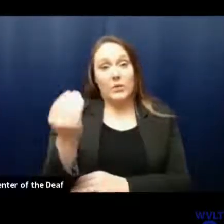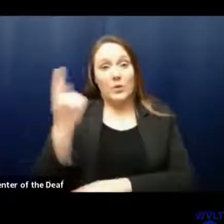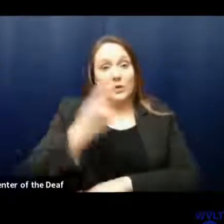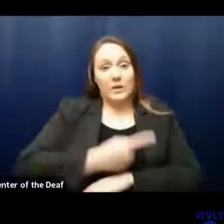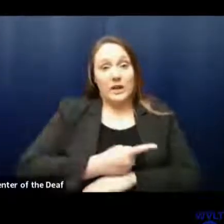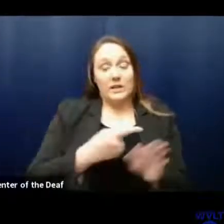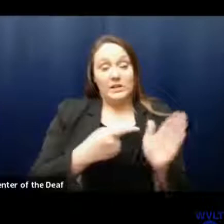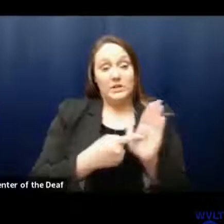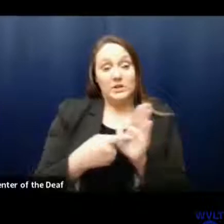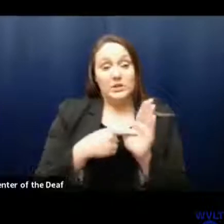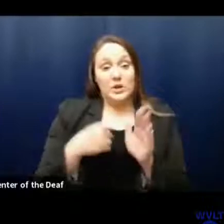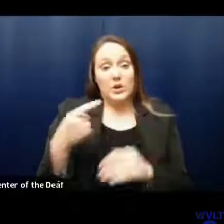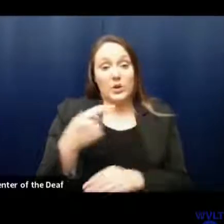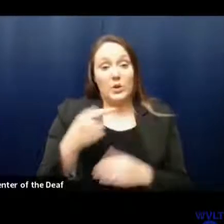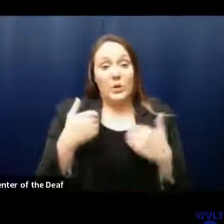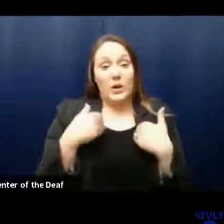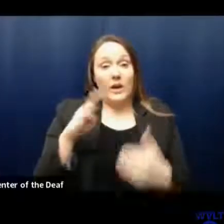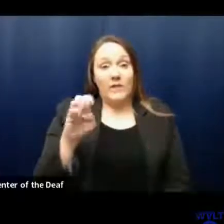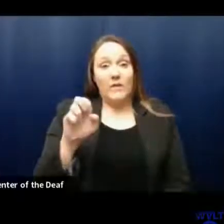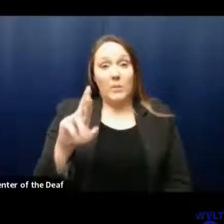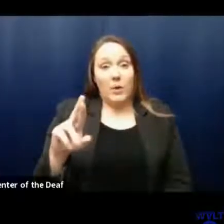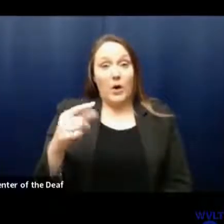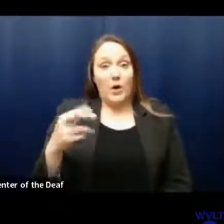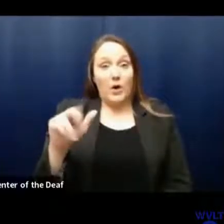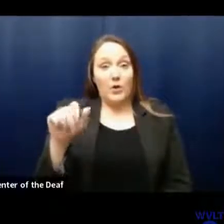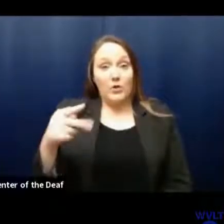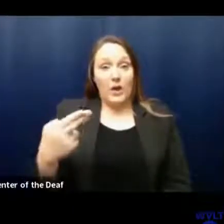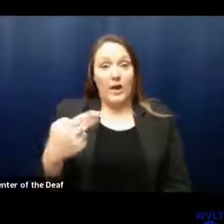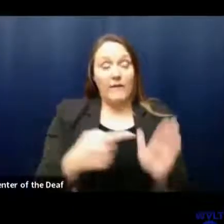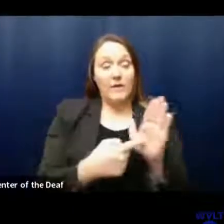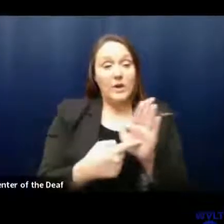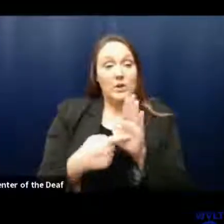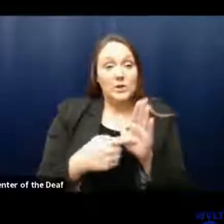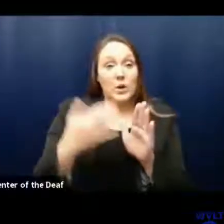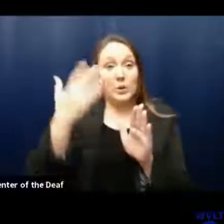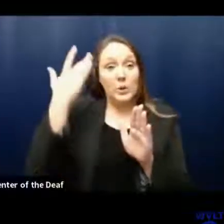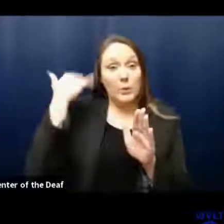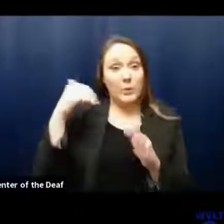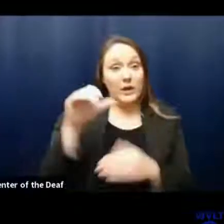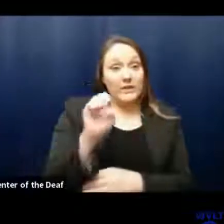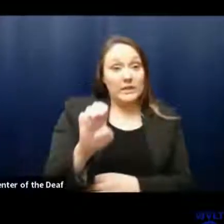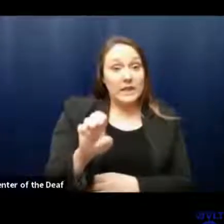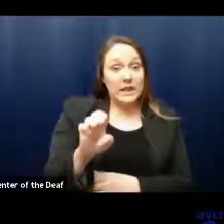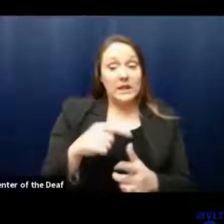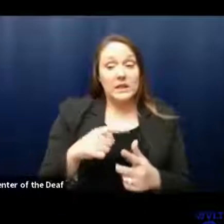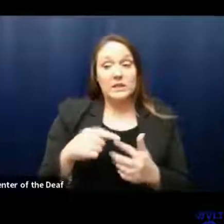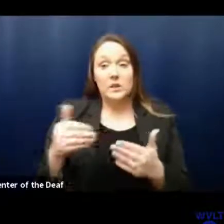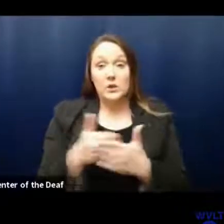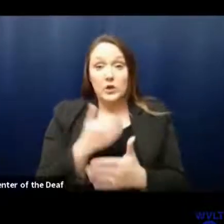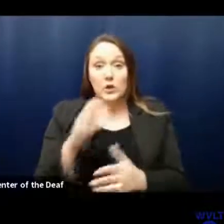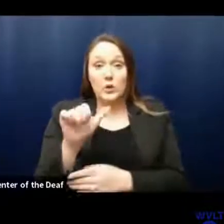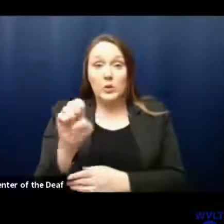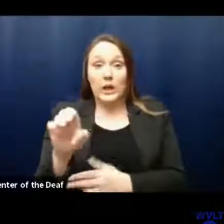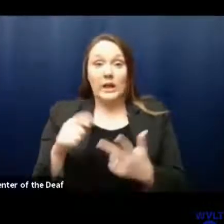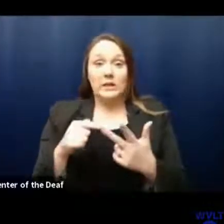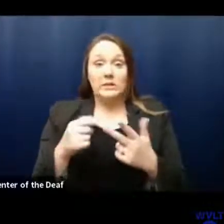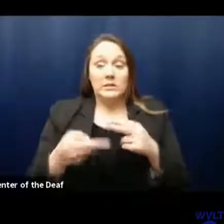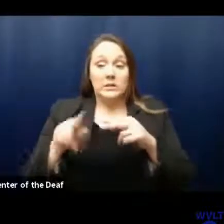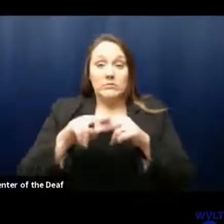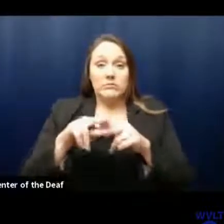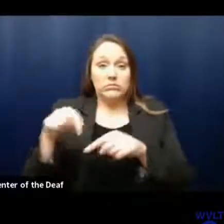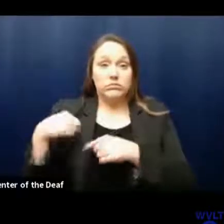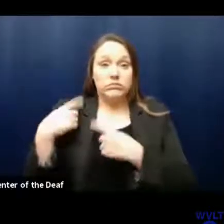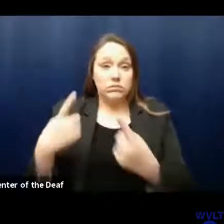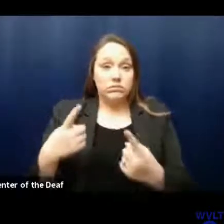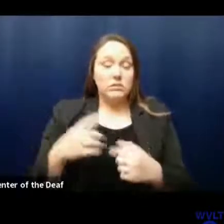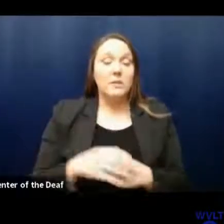this benchmark, we have a bar graph that shows previous cases, new cases, and growth rate over time. Over this time